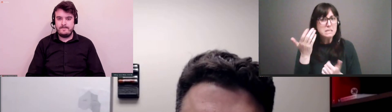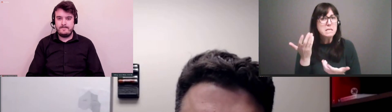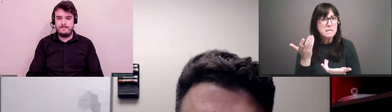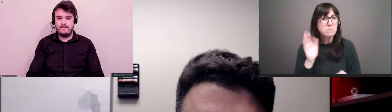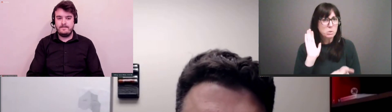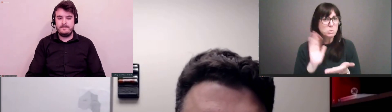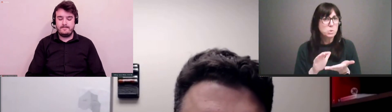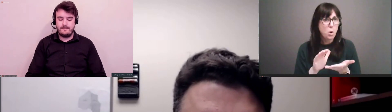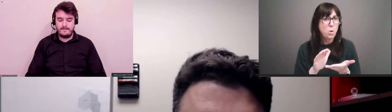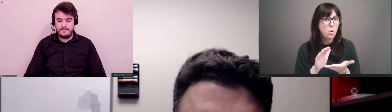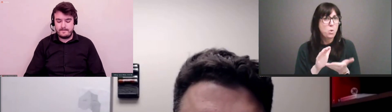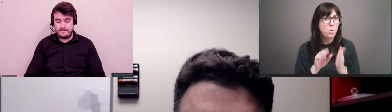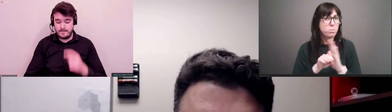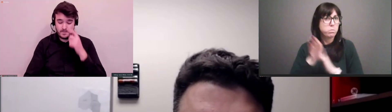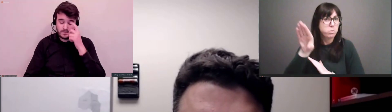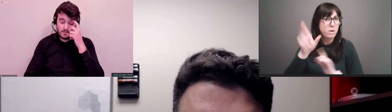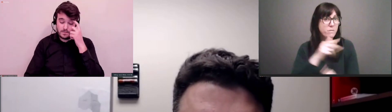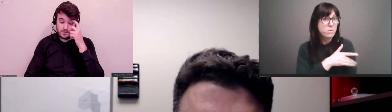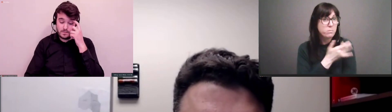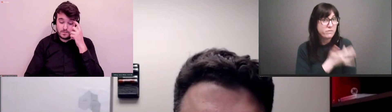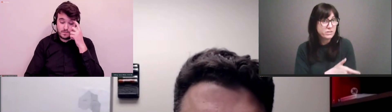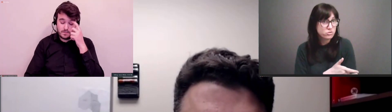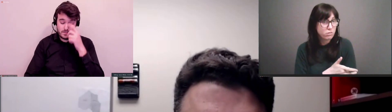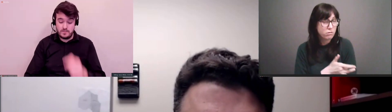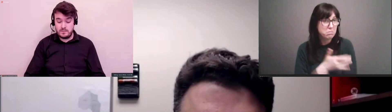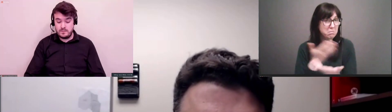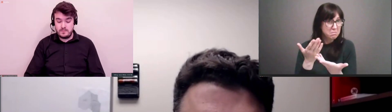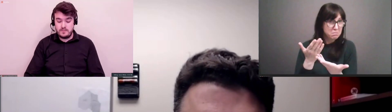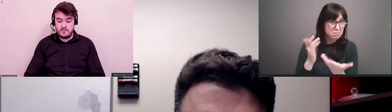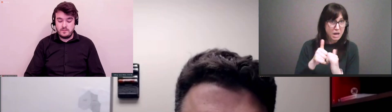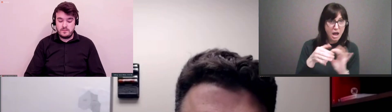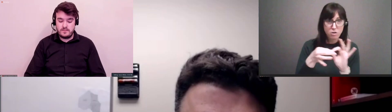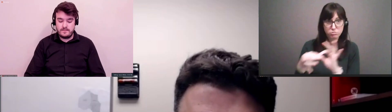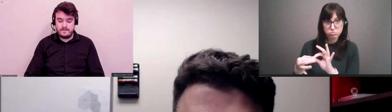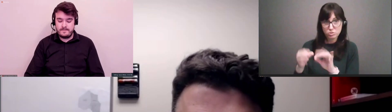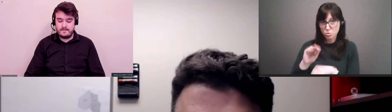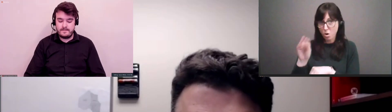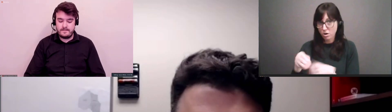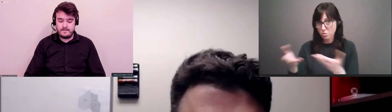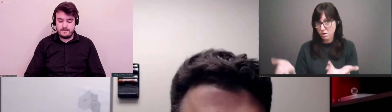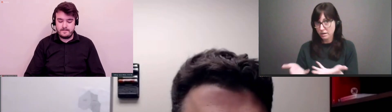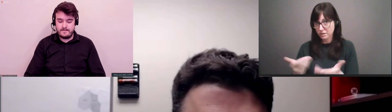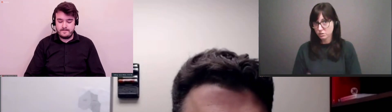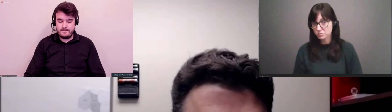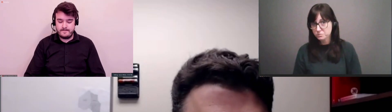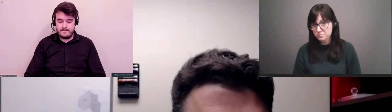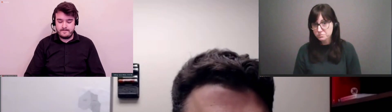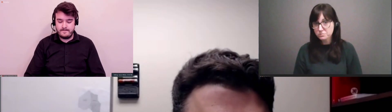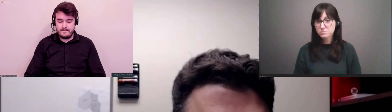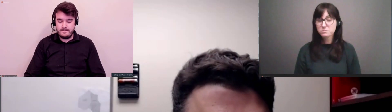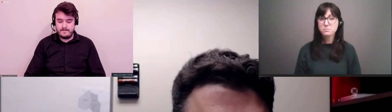the provincial level. I'm wondering if you can comment on the rate of growth in COVID-19 cases here in Ottawa.